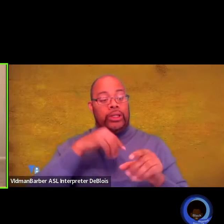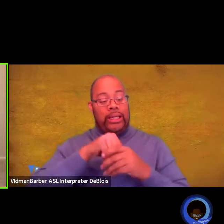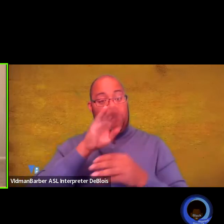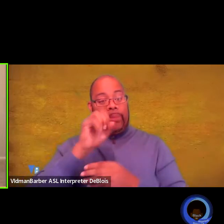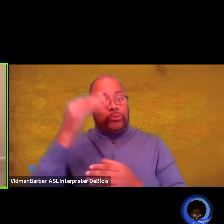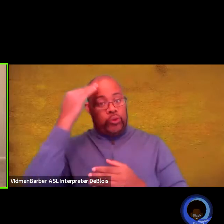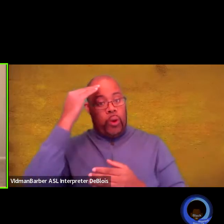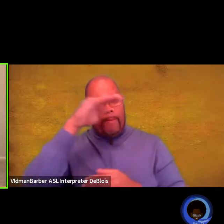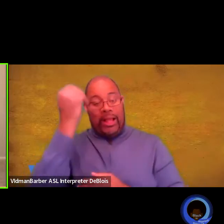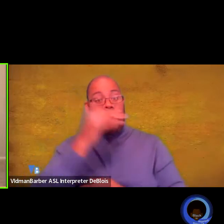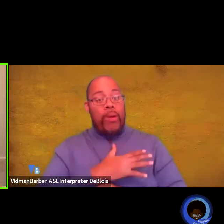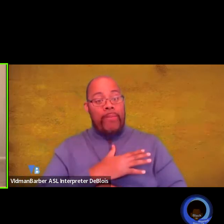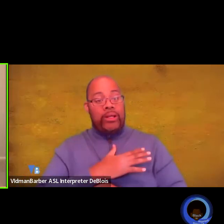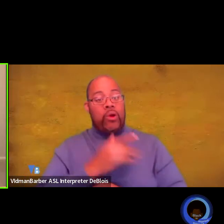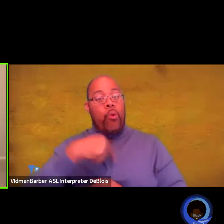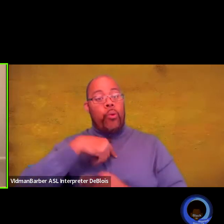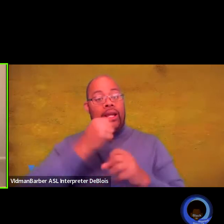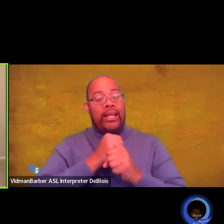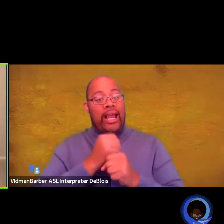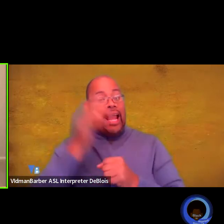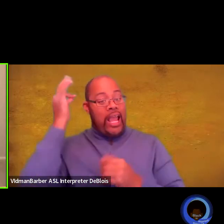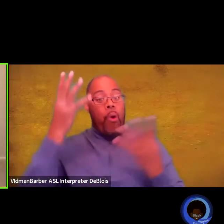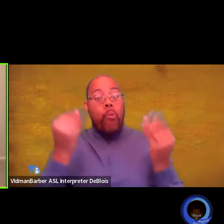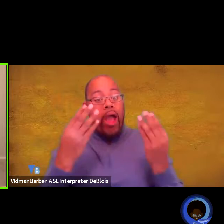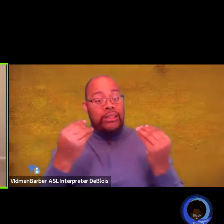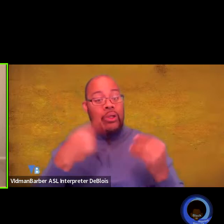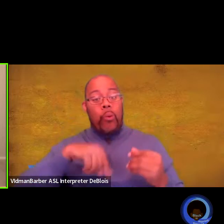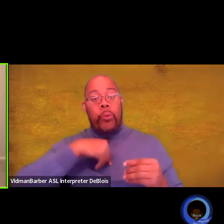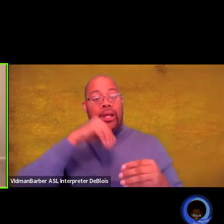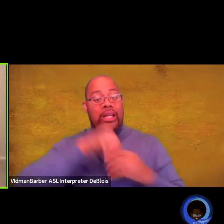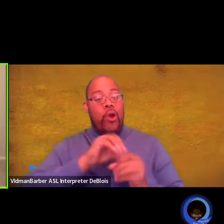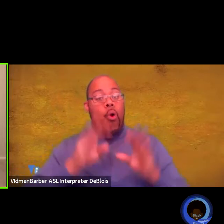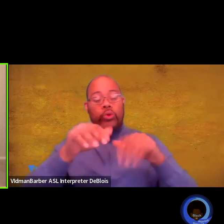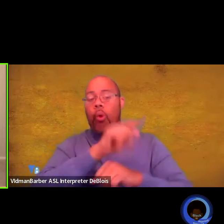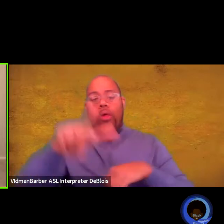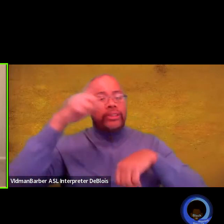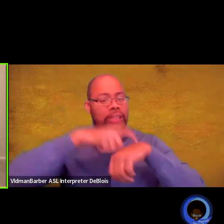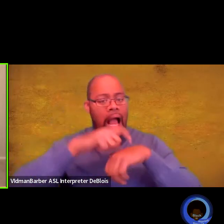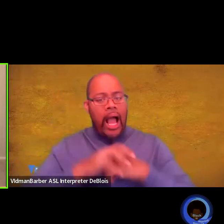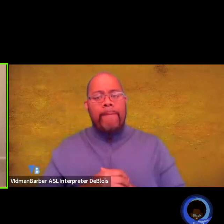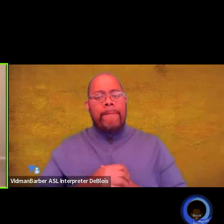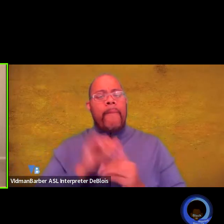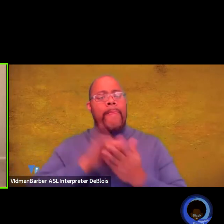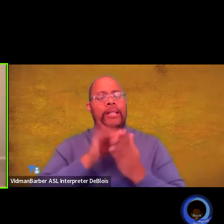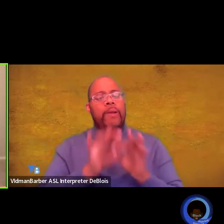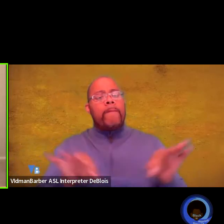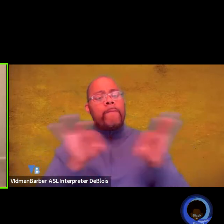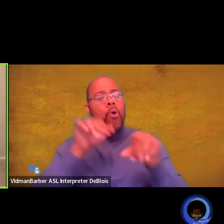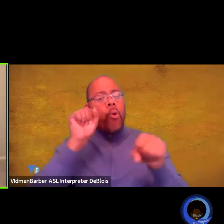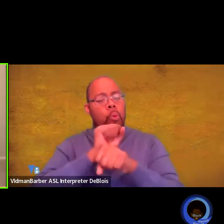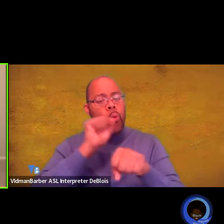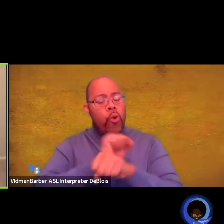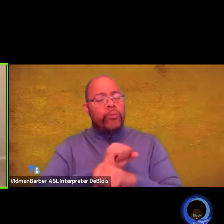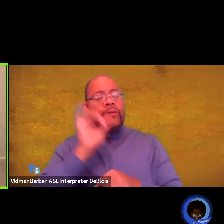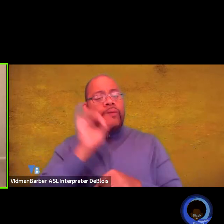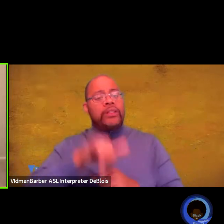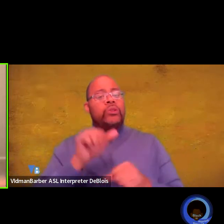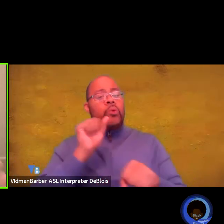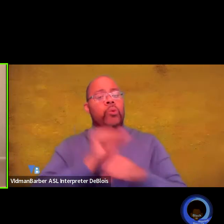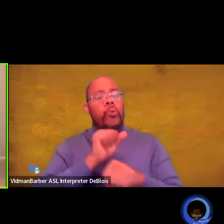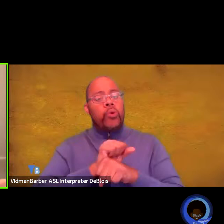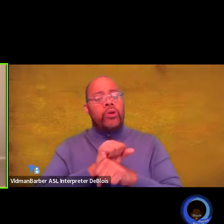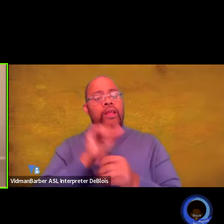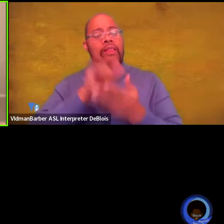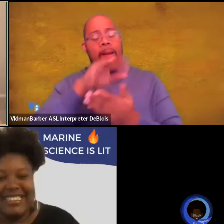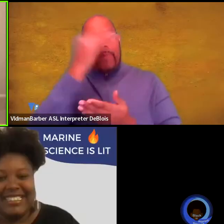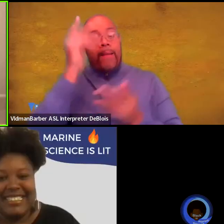BIMS know, Black women, we get our hair wet. We are in the ocean all the time. This is important work. This is work